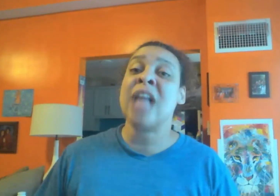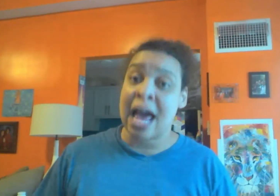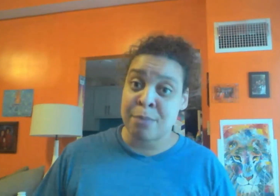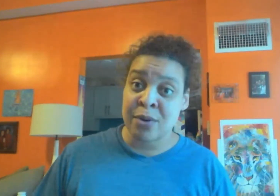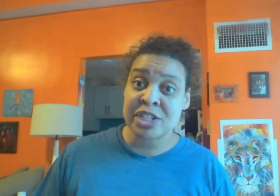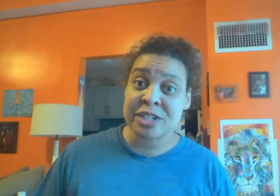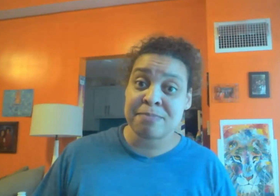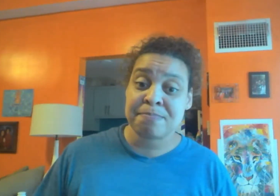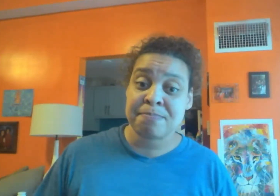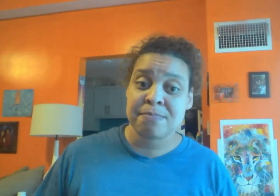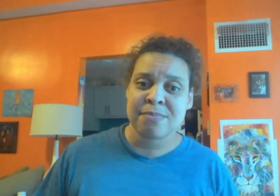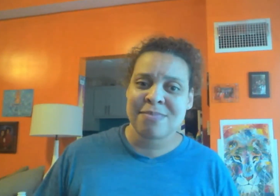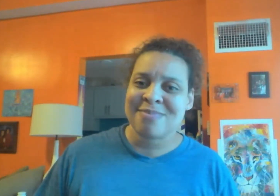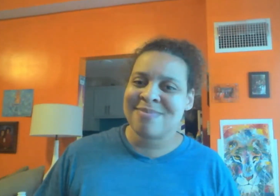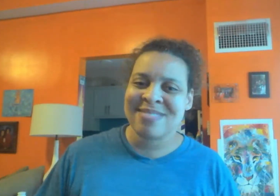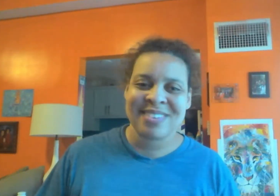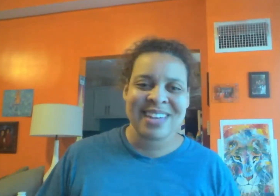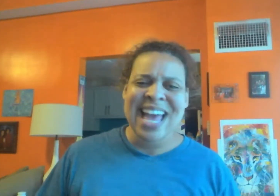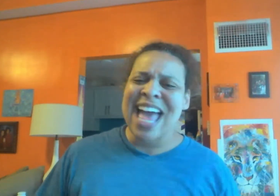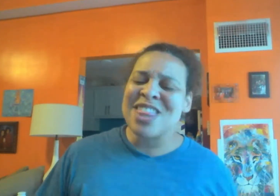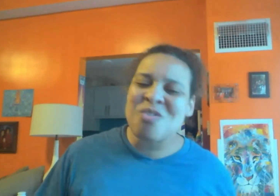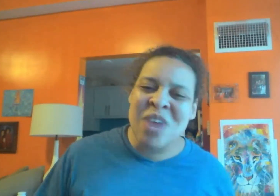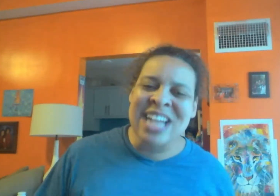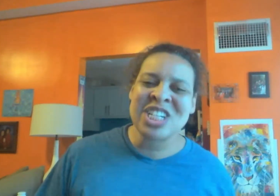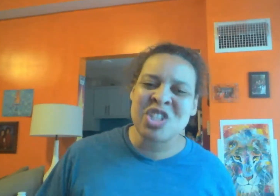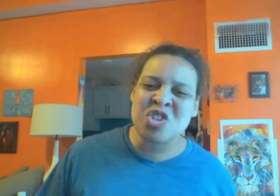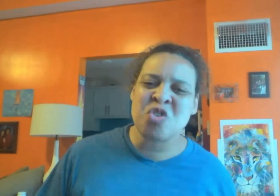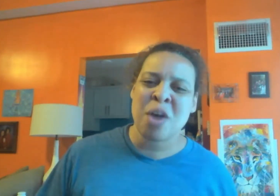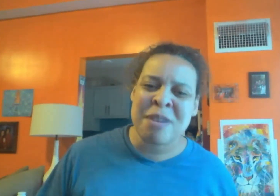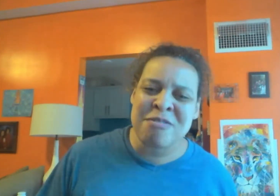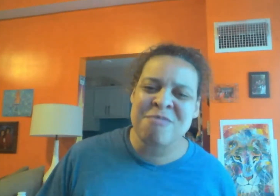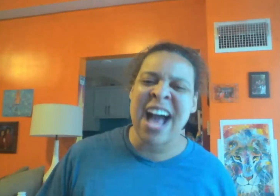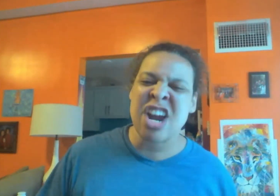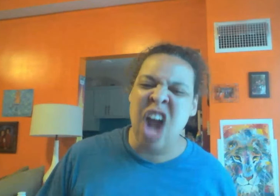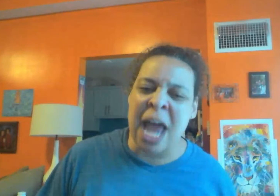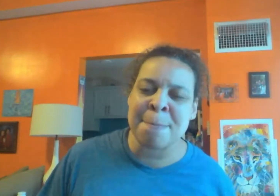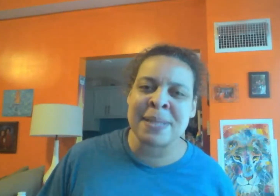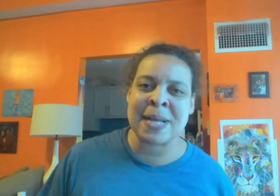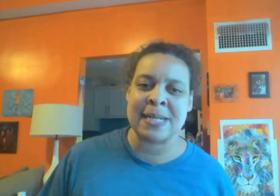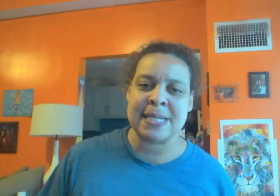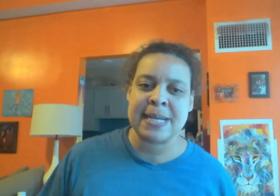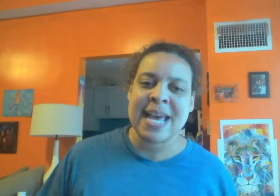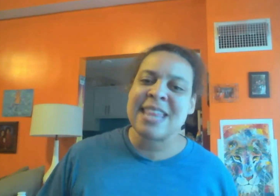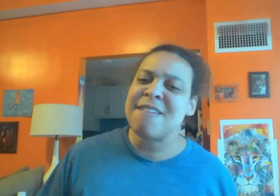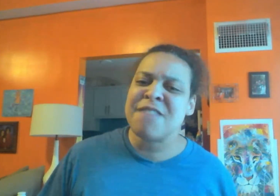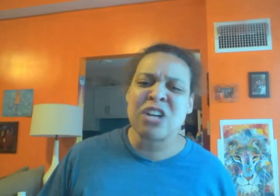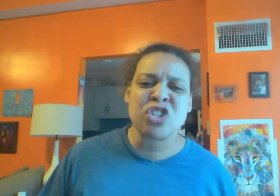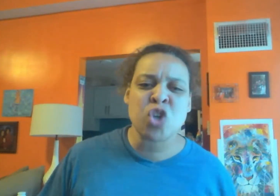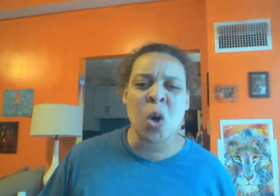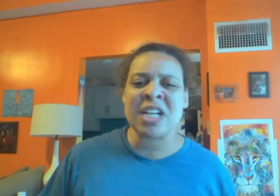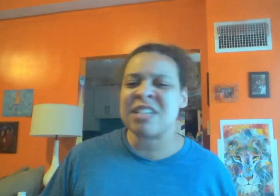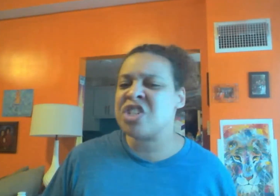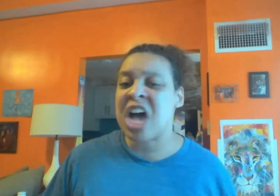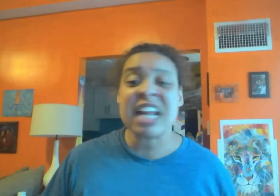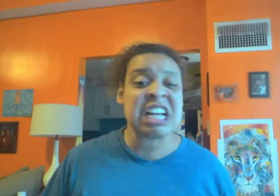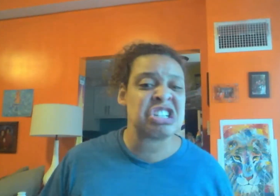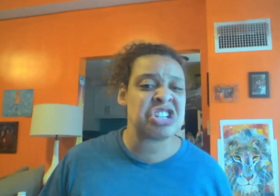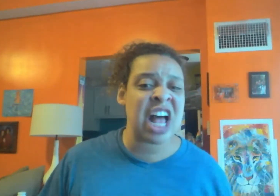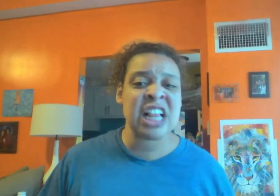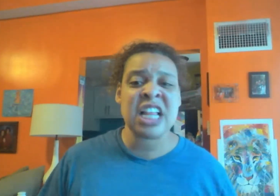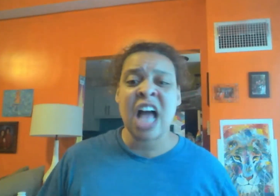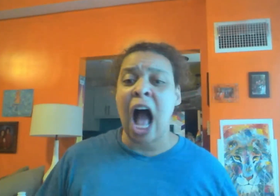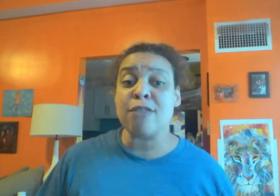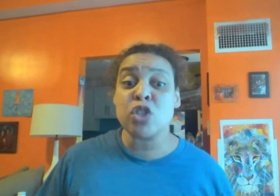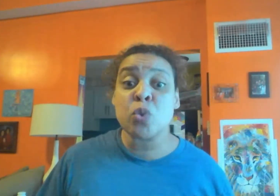to kindle admiration. In the raging storm of fire and blood, in the fierce torrent of shot